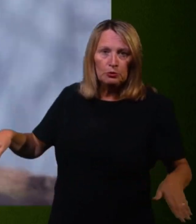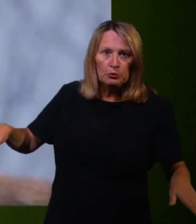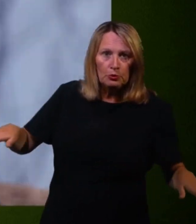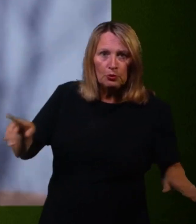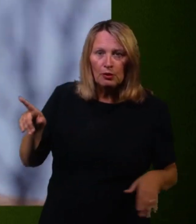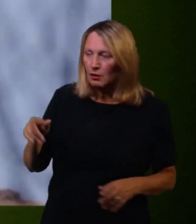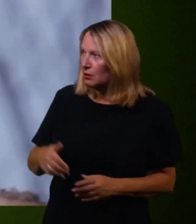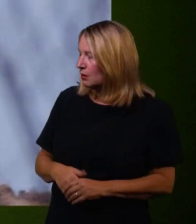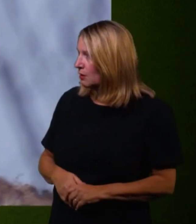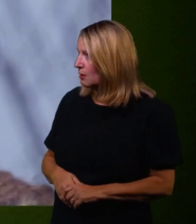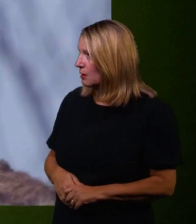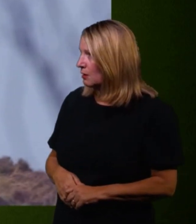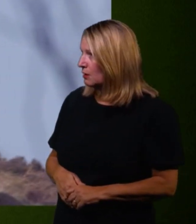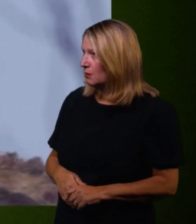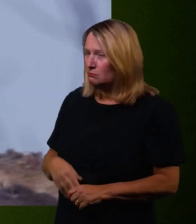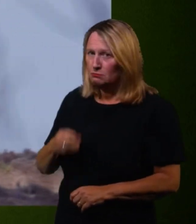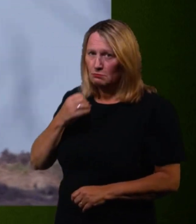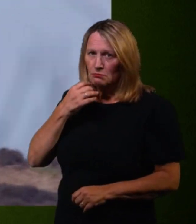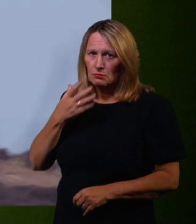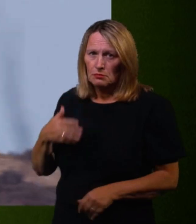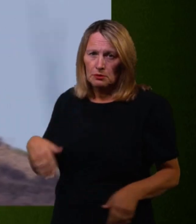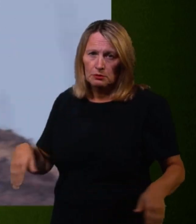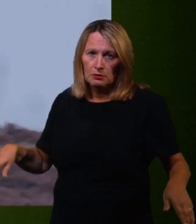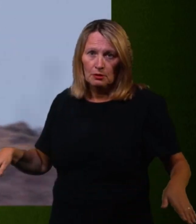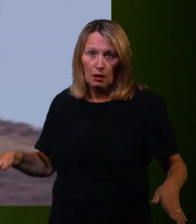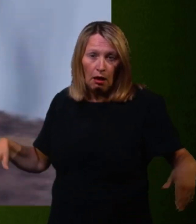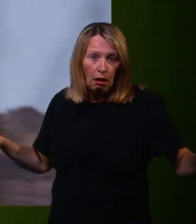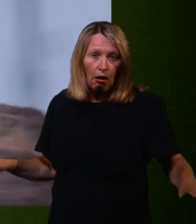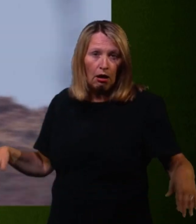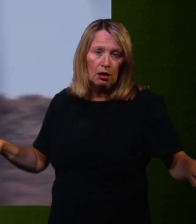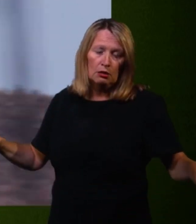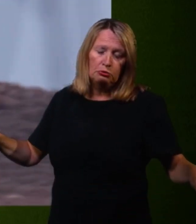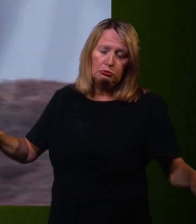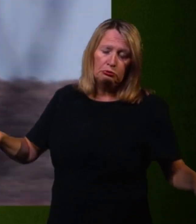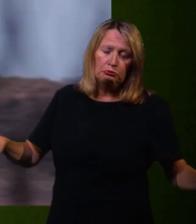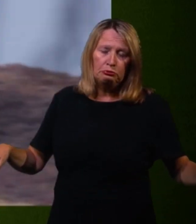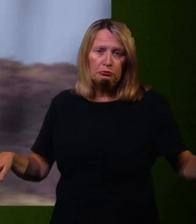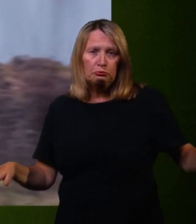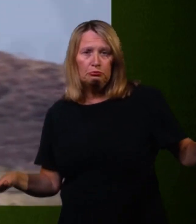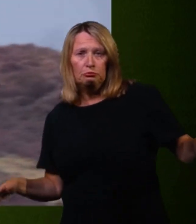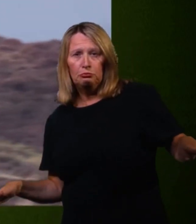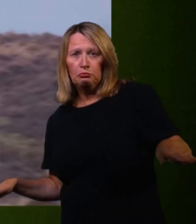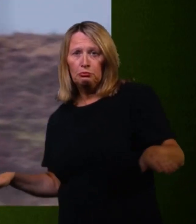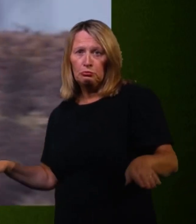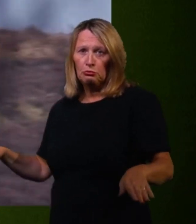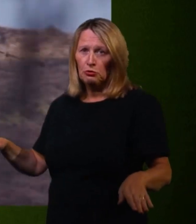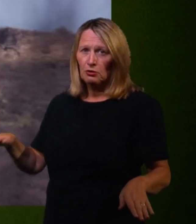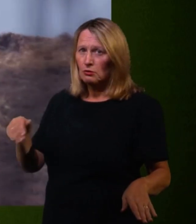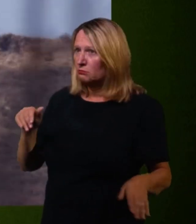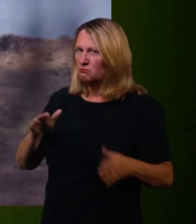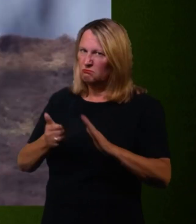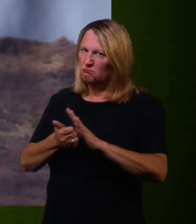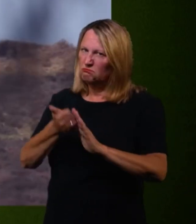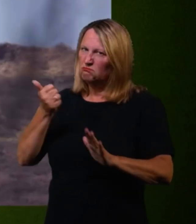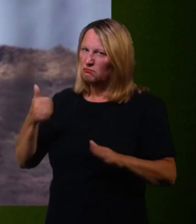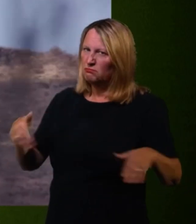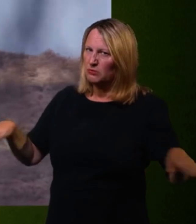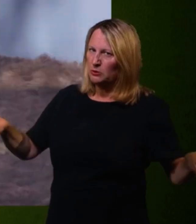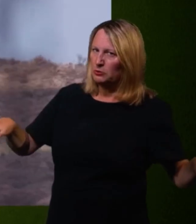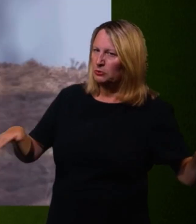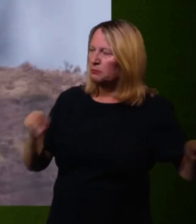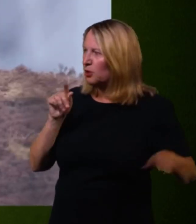Beautiful. Hardly has to flap his wings, he then just glides. It's just such graceful flyers. Very graceful.